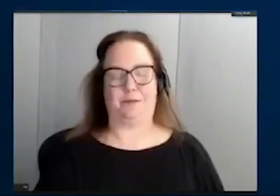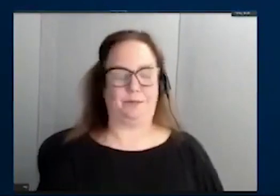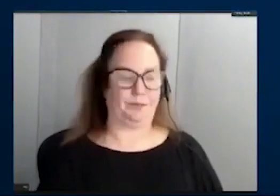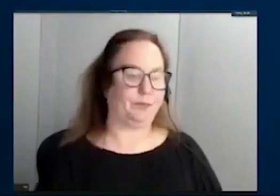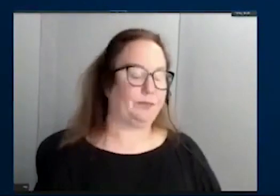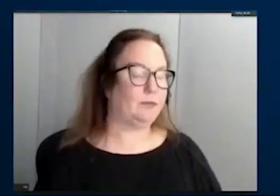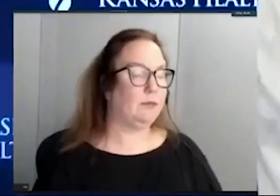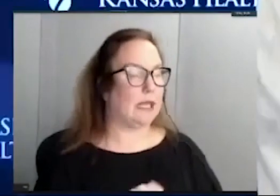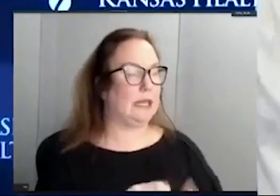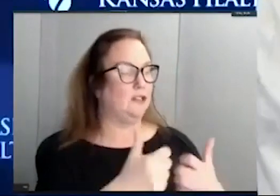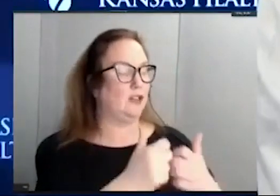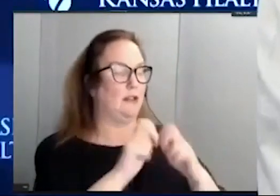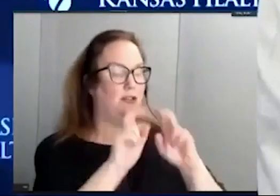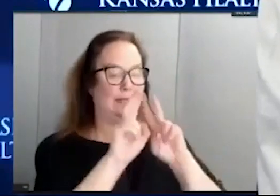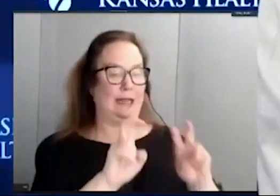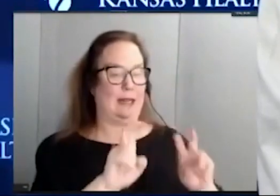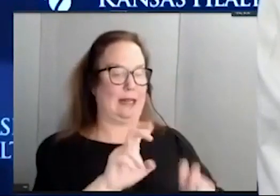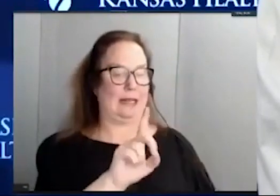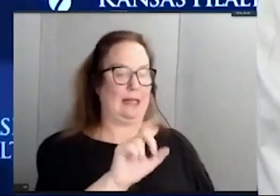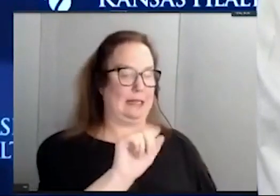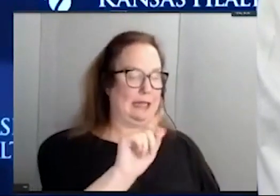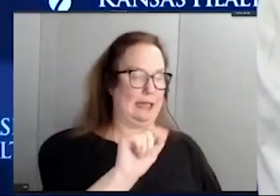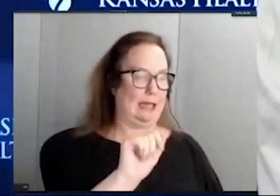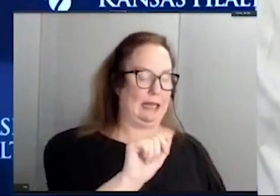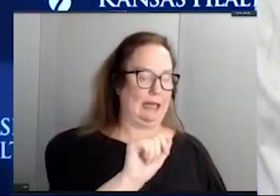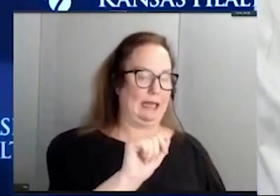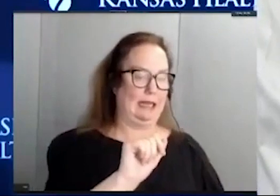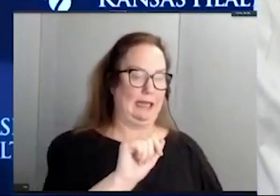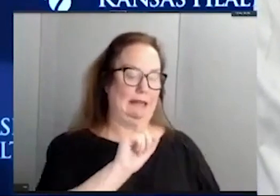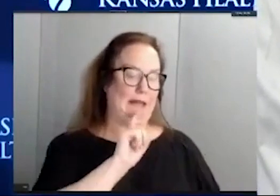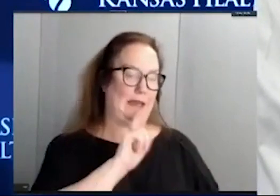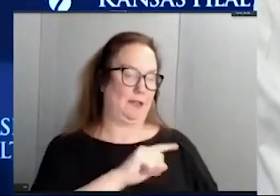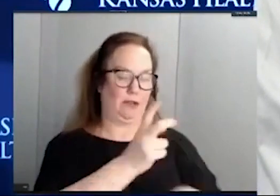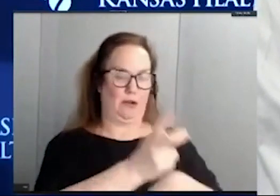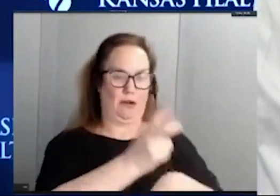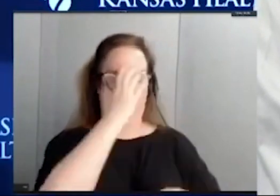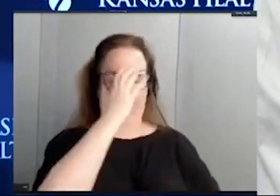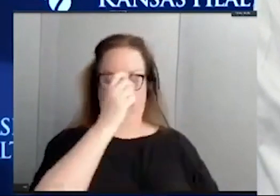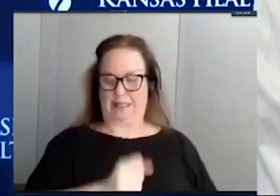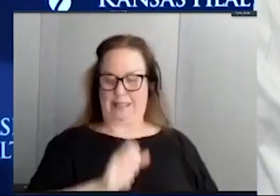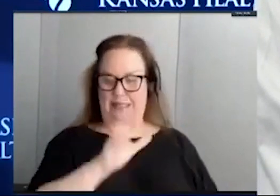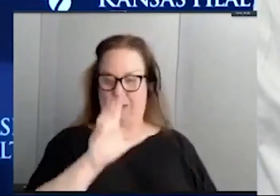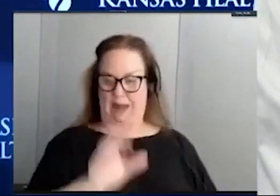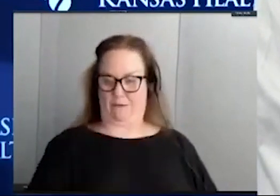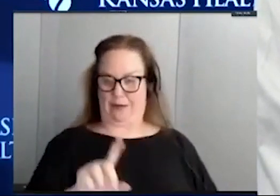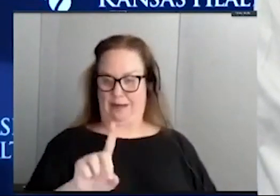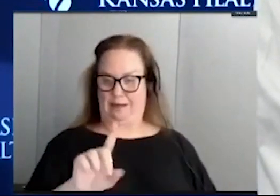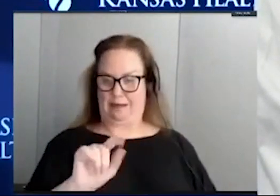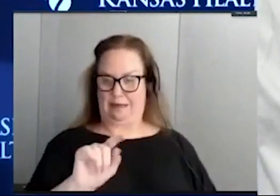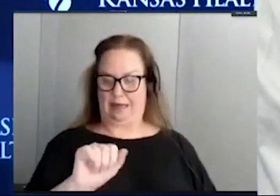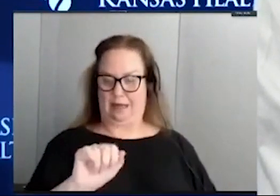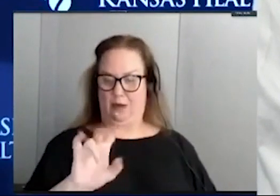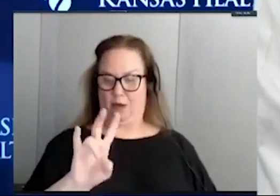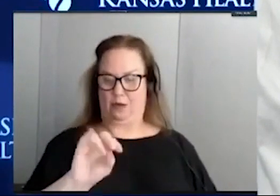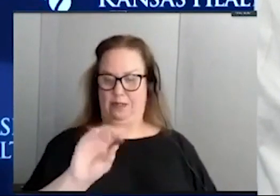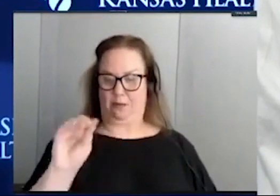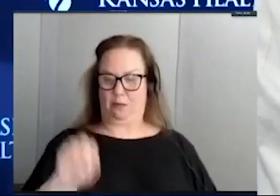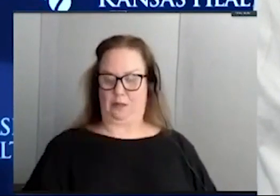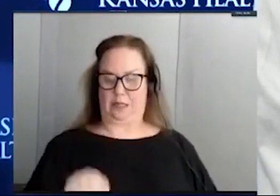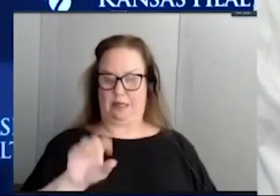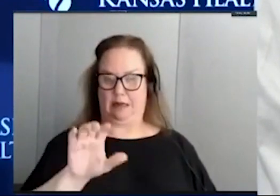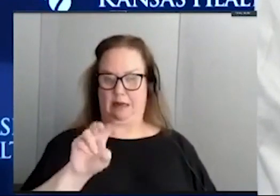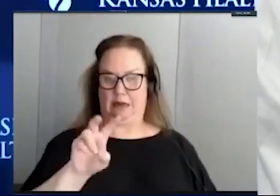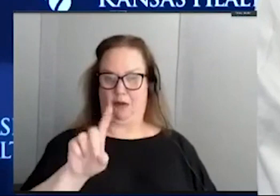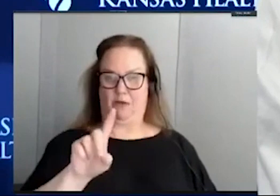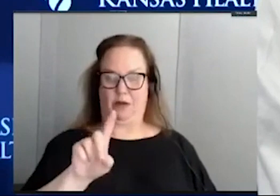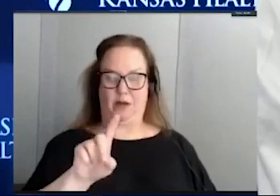that the answer that's hard to know. So if you look at the South African data where 70% of the population had COVID, they'd had either the Alpha variant, the